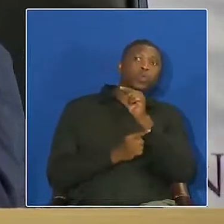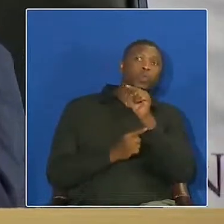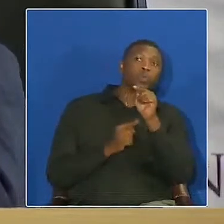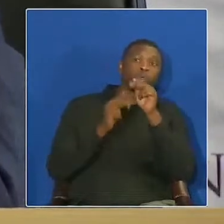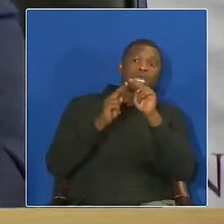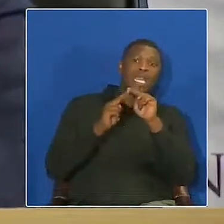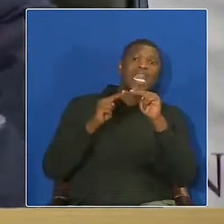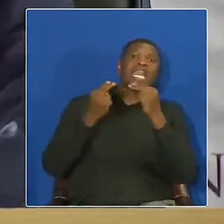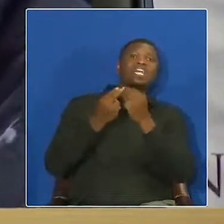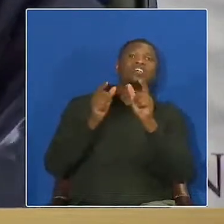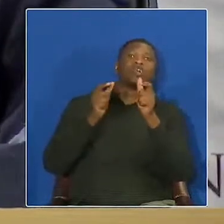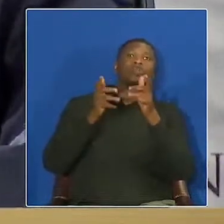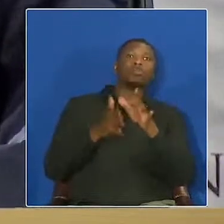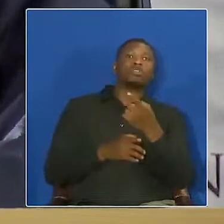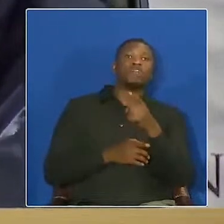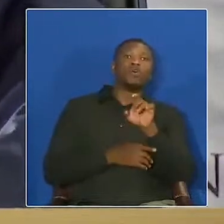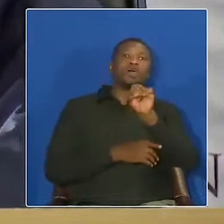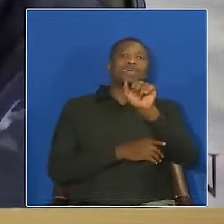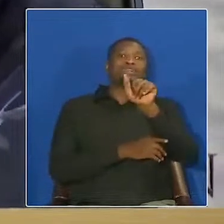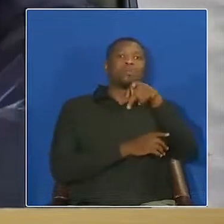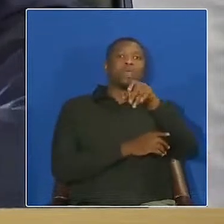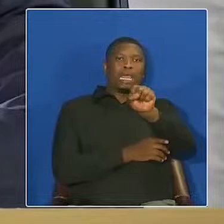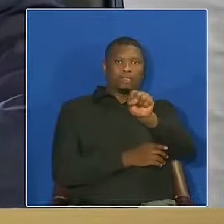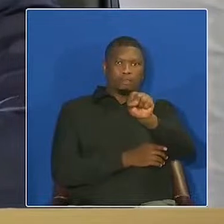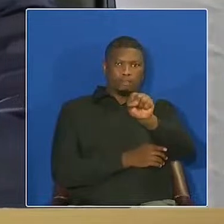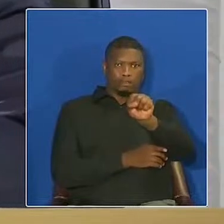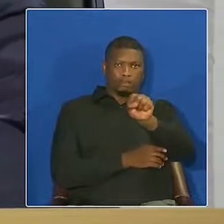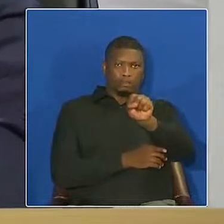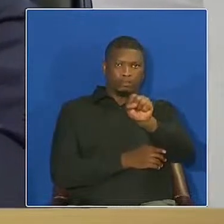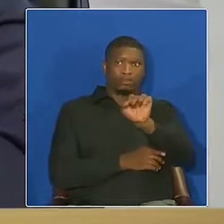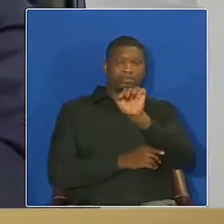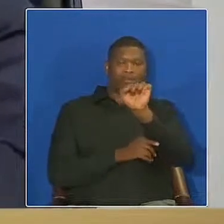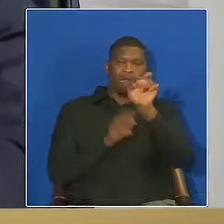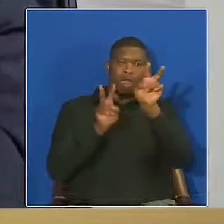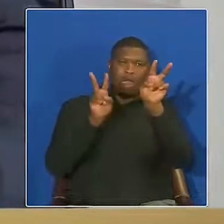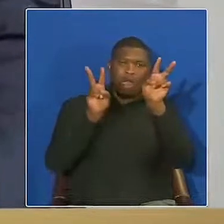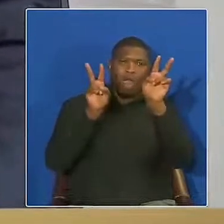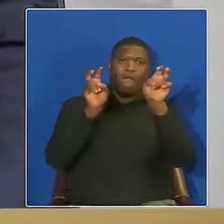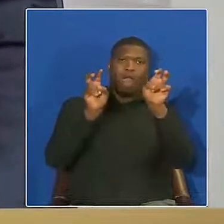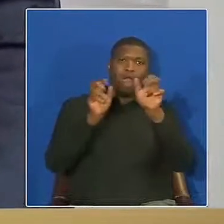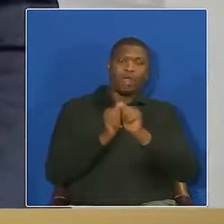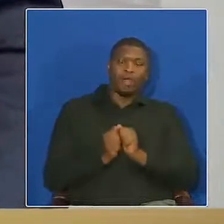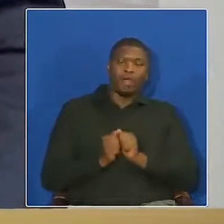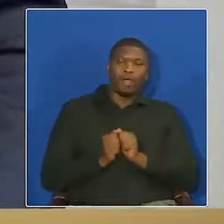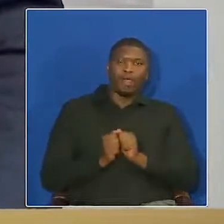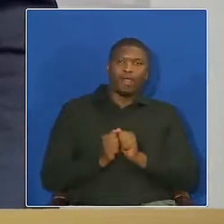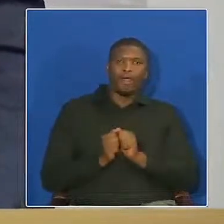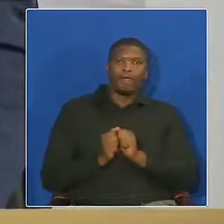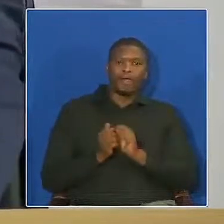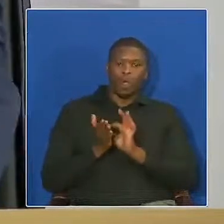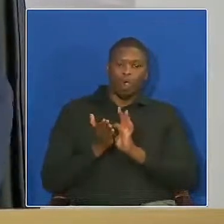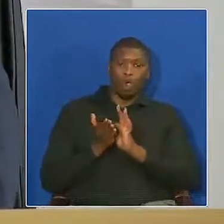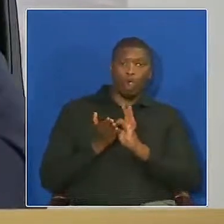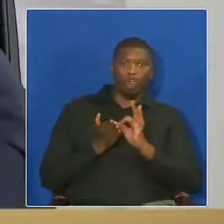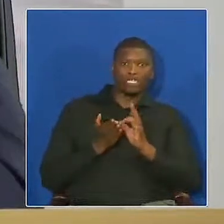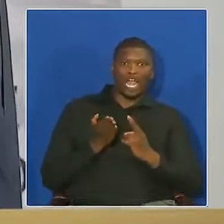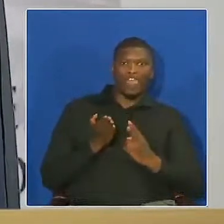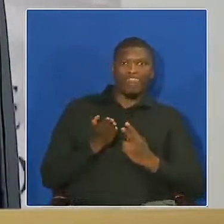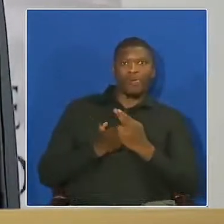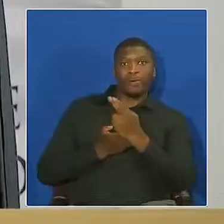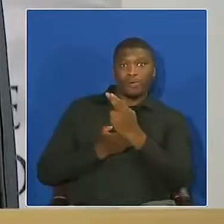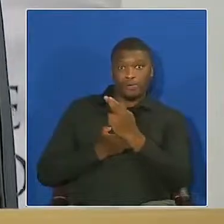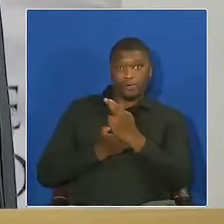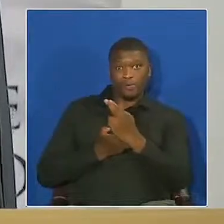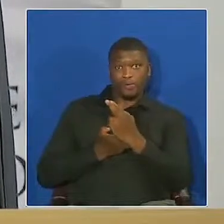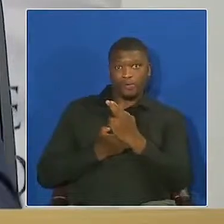the South African Police Service with the heading Termination of Contract following the